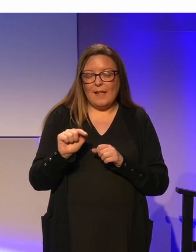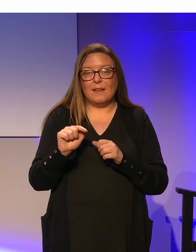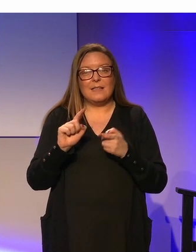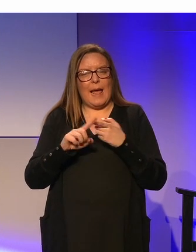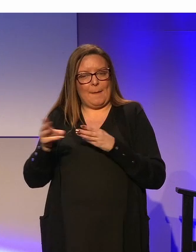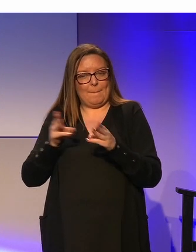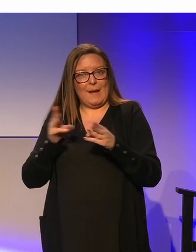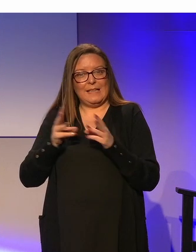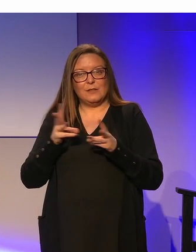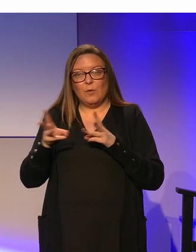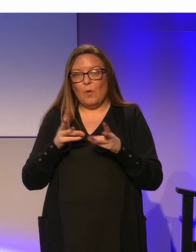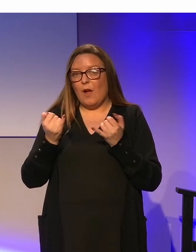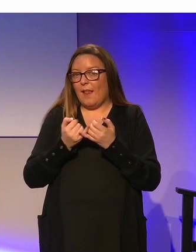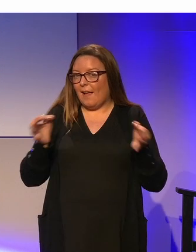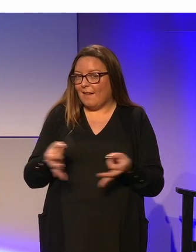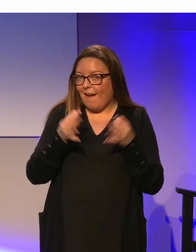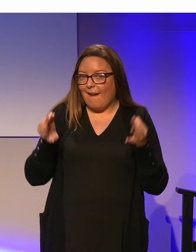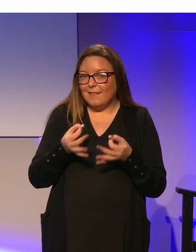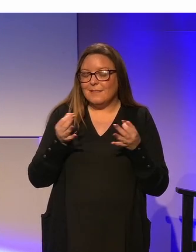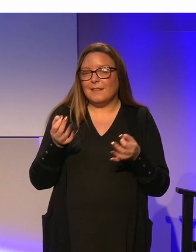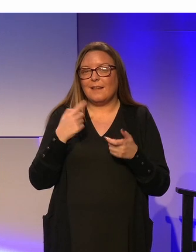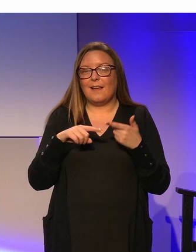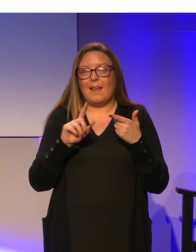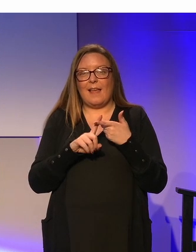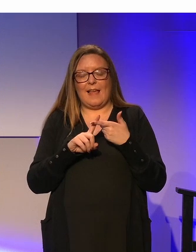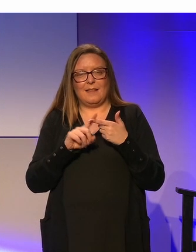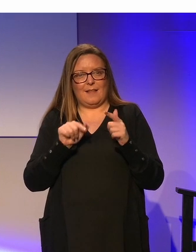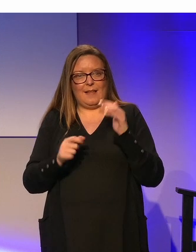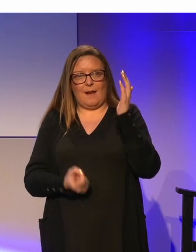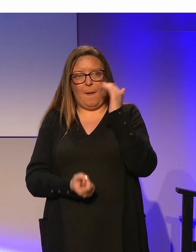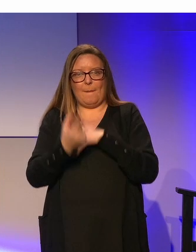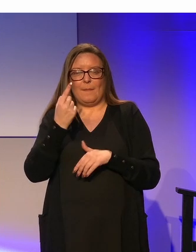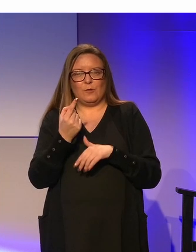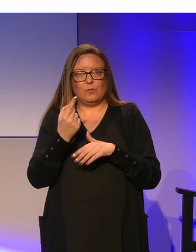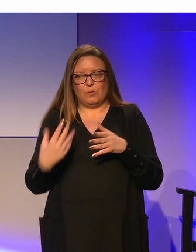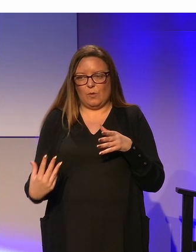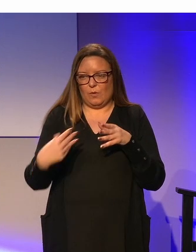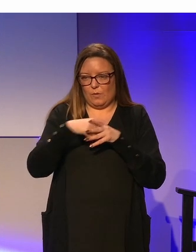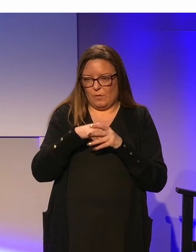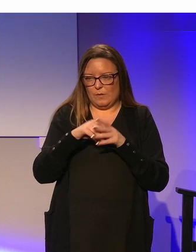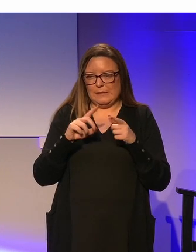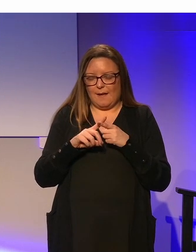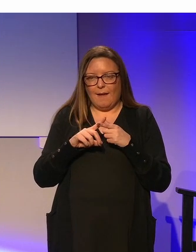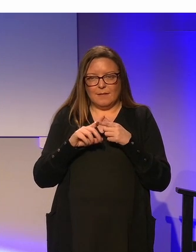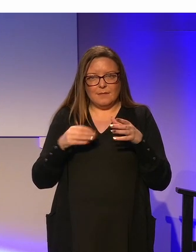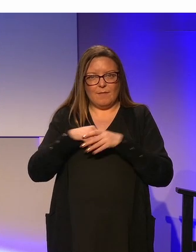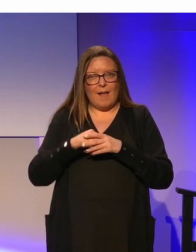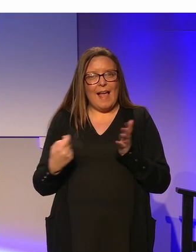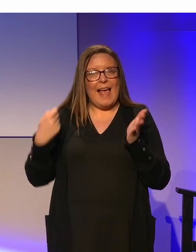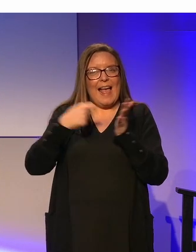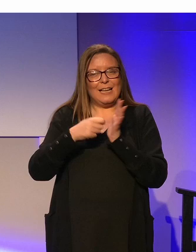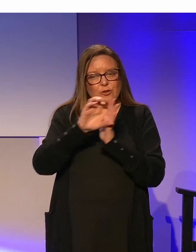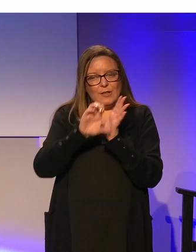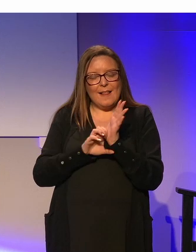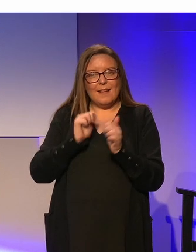practical, hands-on things like gardening, and also that opportunity to be included and involved in extracurricular